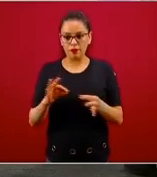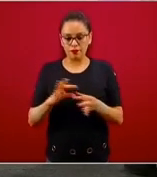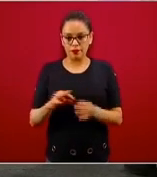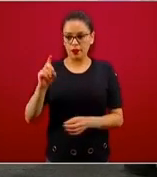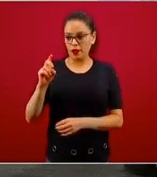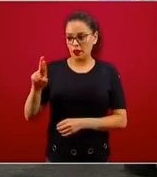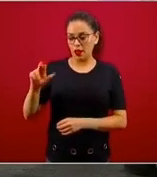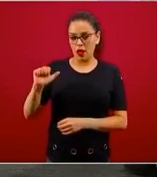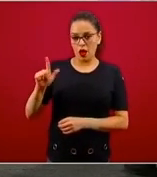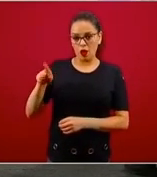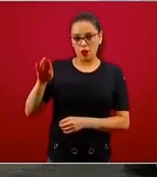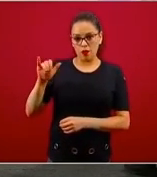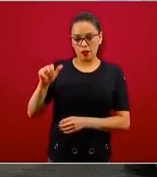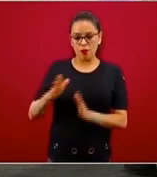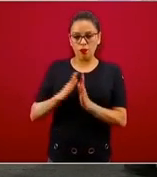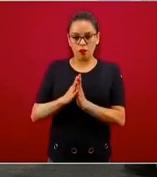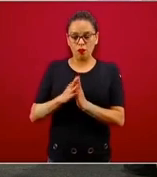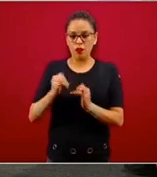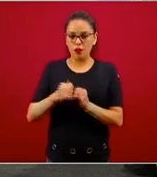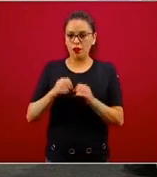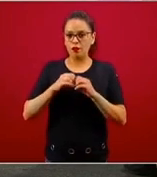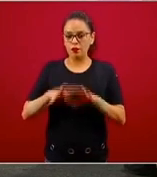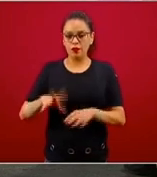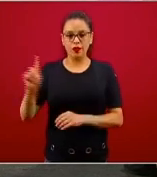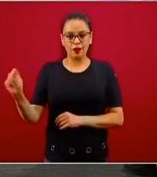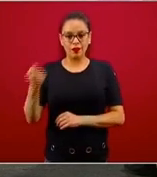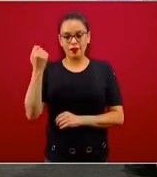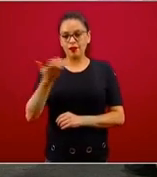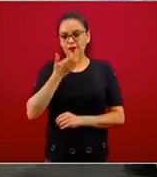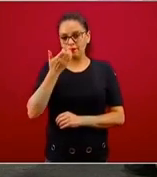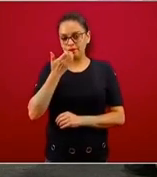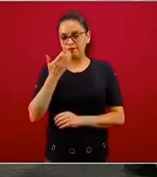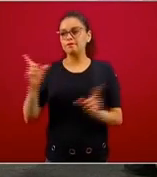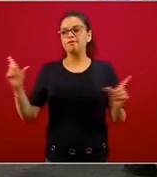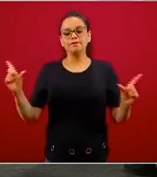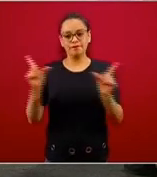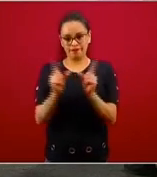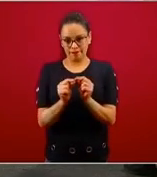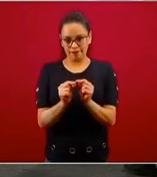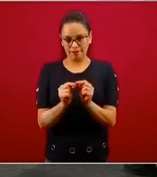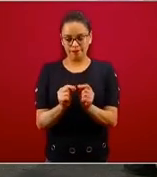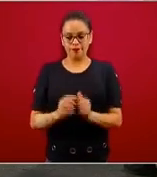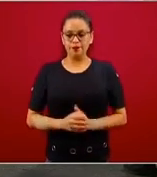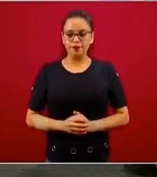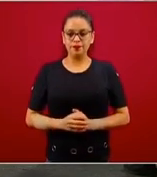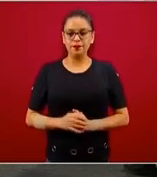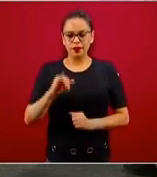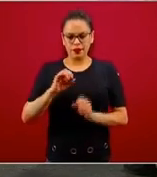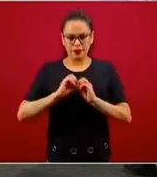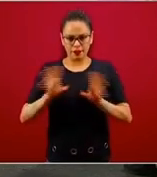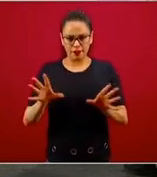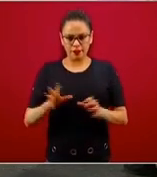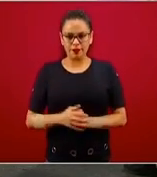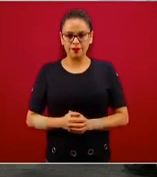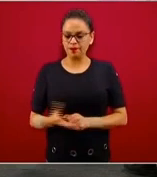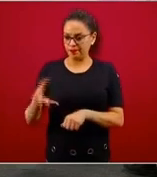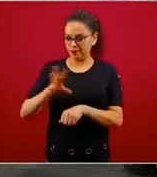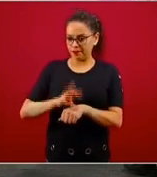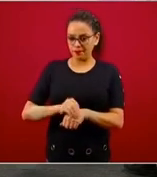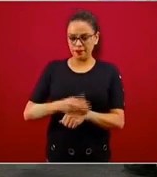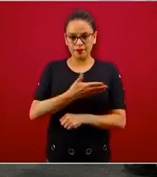have plenty of questions regarding this topic. I would like to ask for Dr. Alomia to present the technical